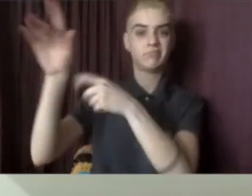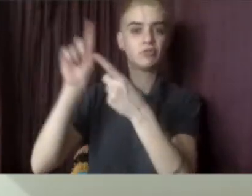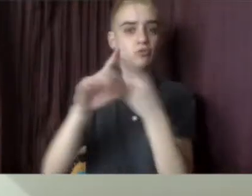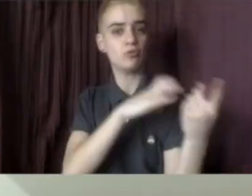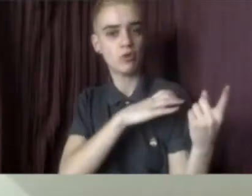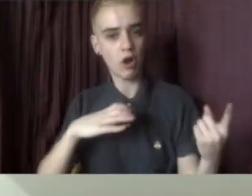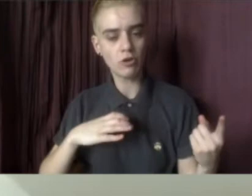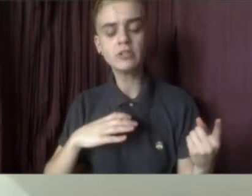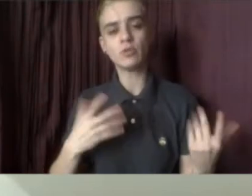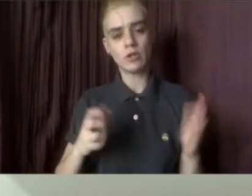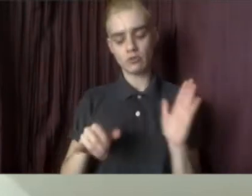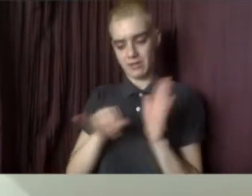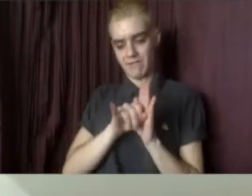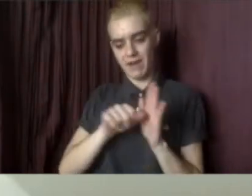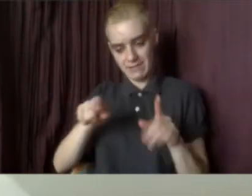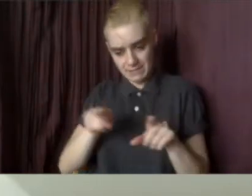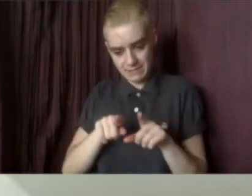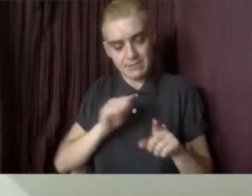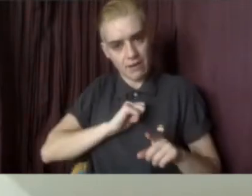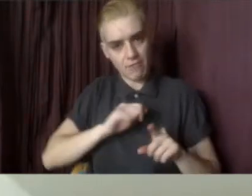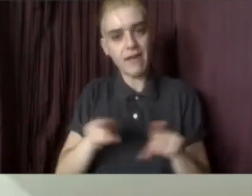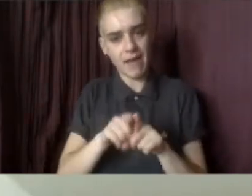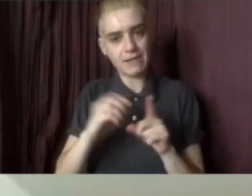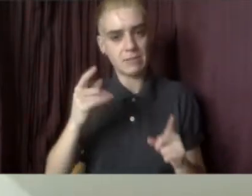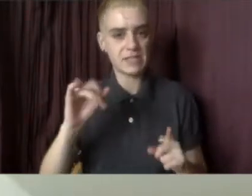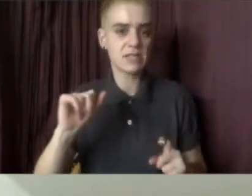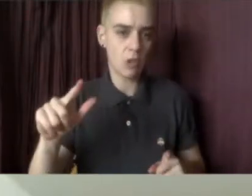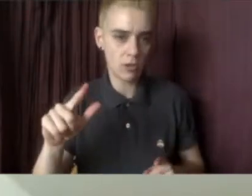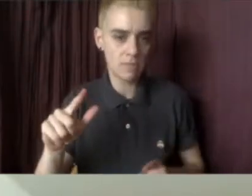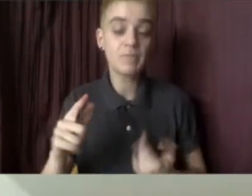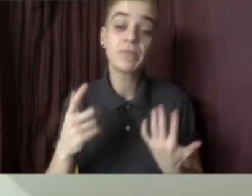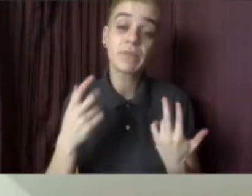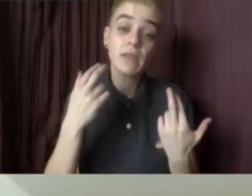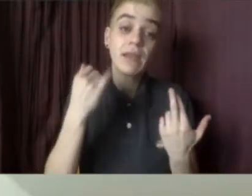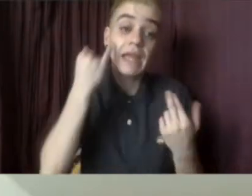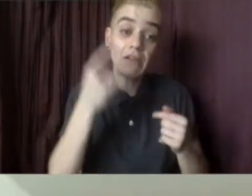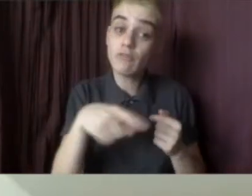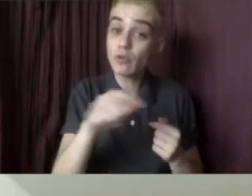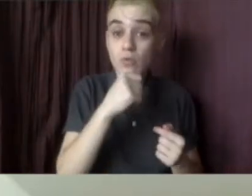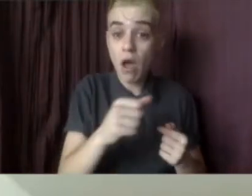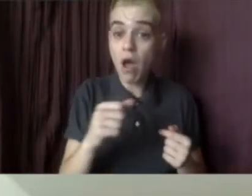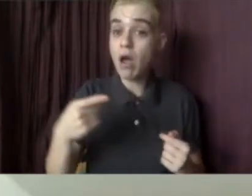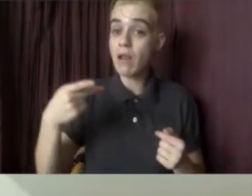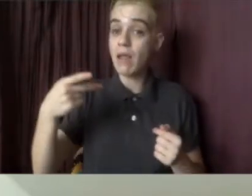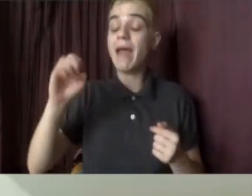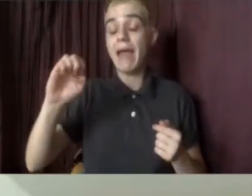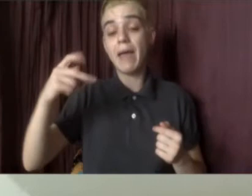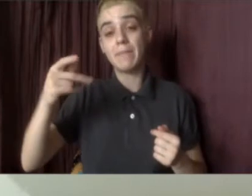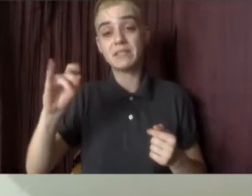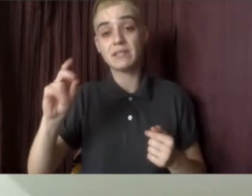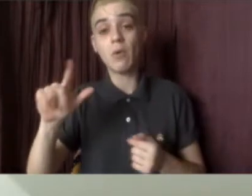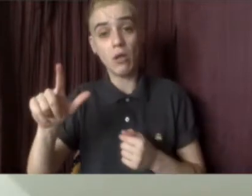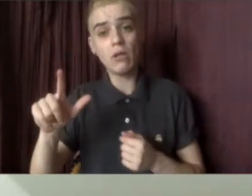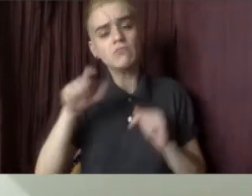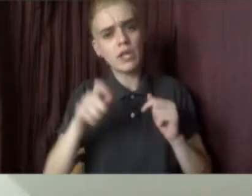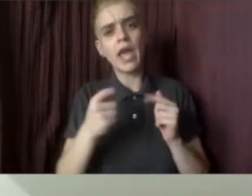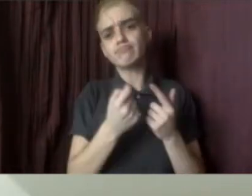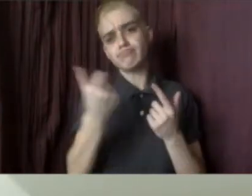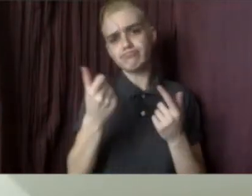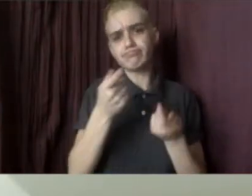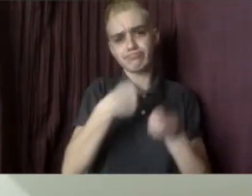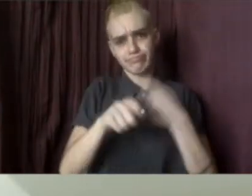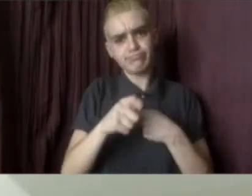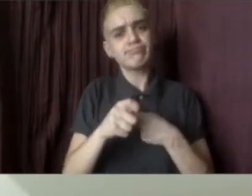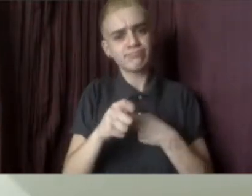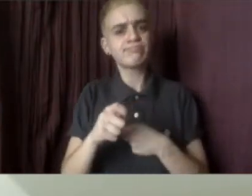We continually work on voting rights from different angles at the federal level, are grateful for the partnership with Faithful Democracy in